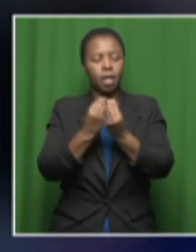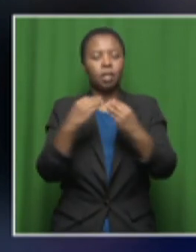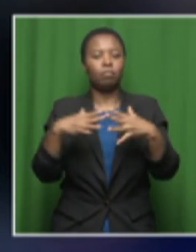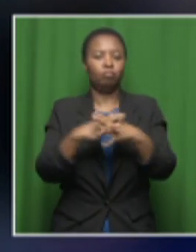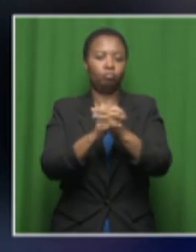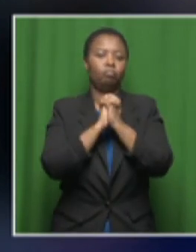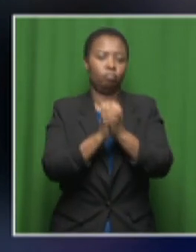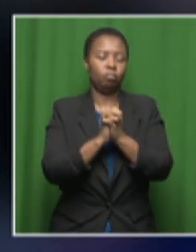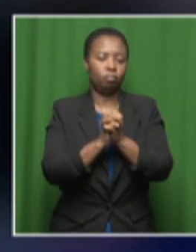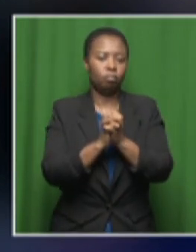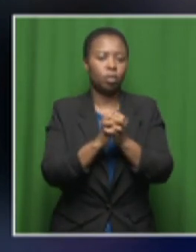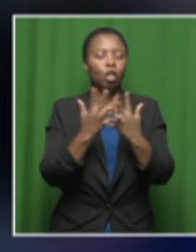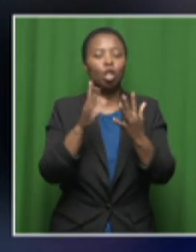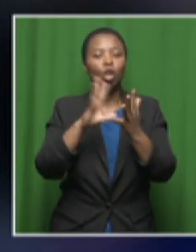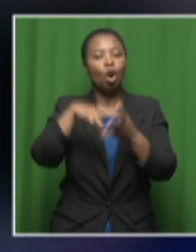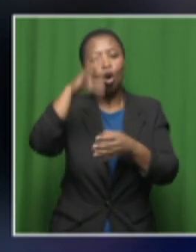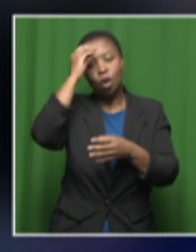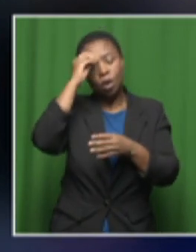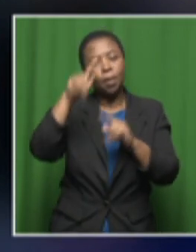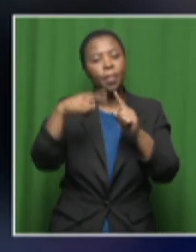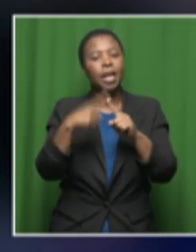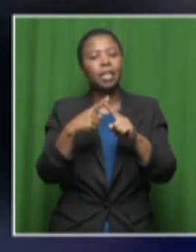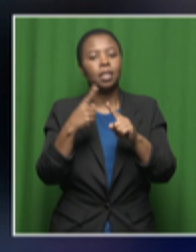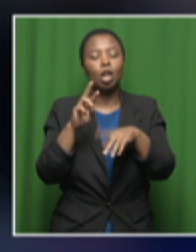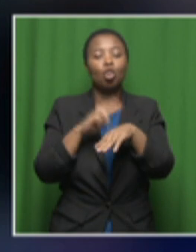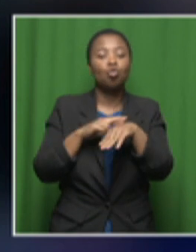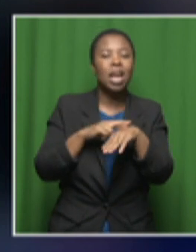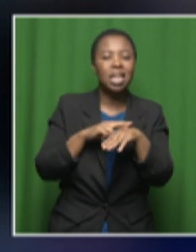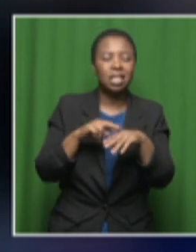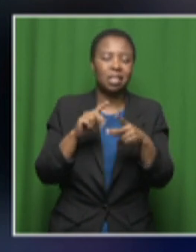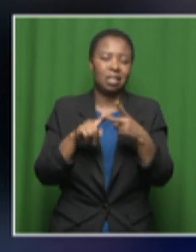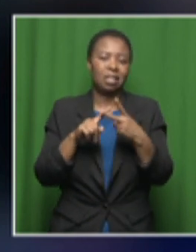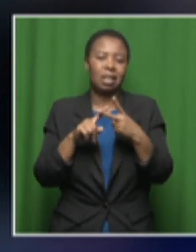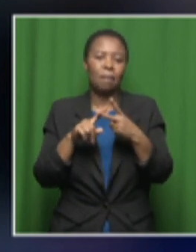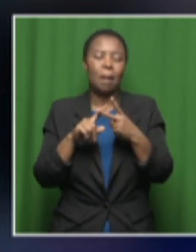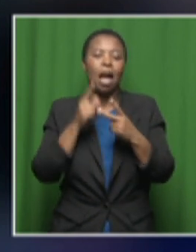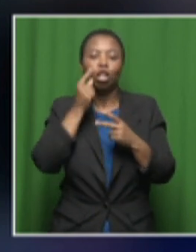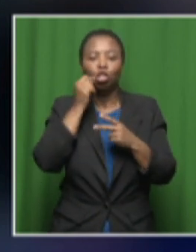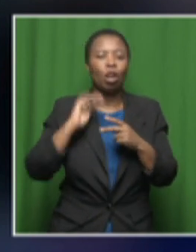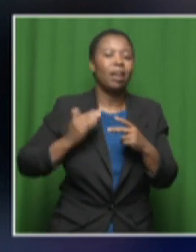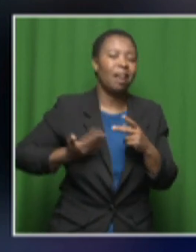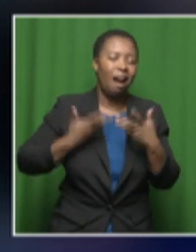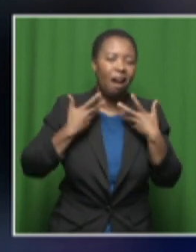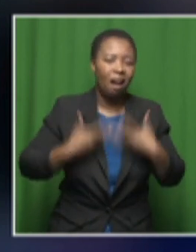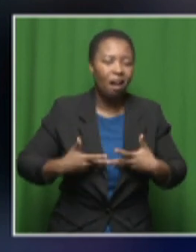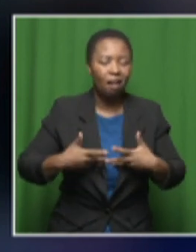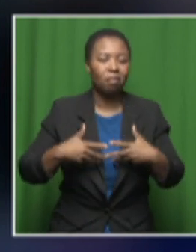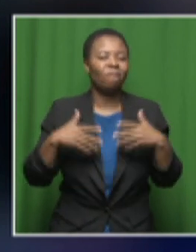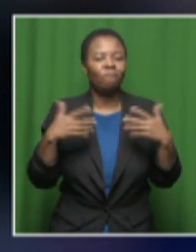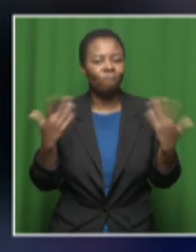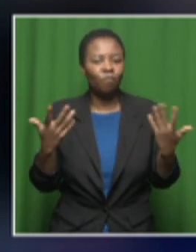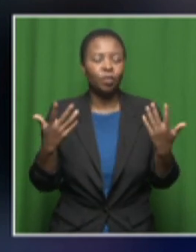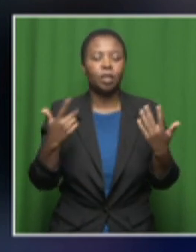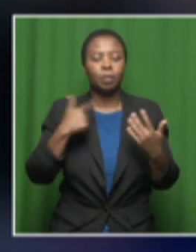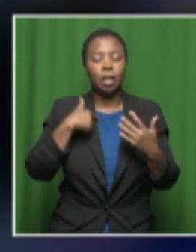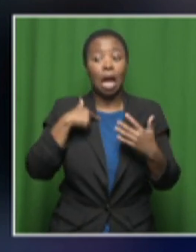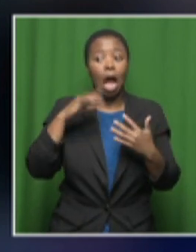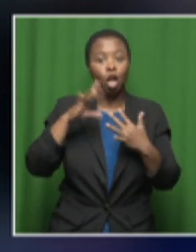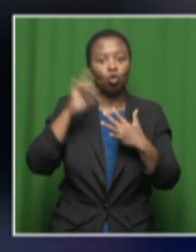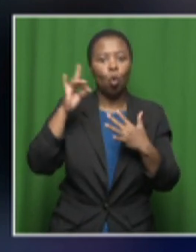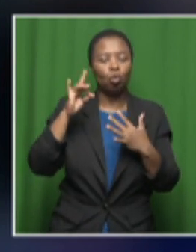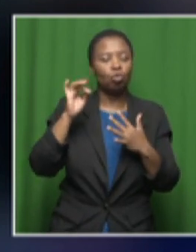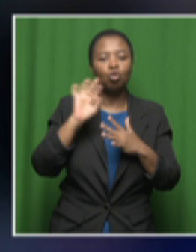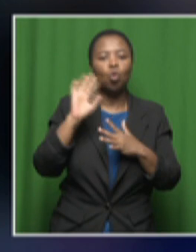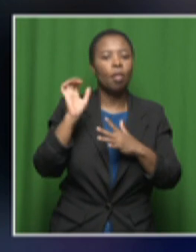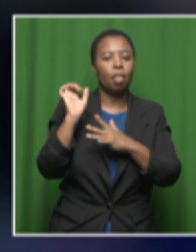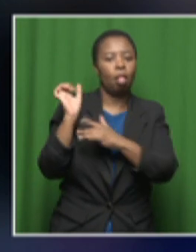things about my race, my gender, my ability, and I have chosen to not ignore that.